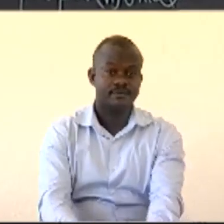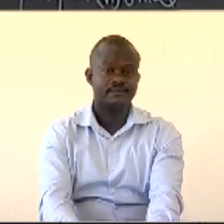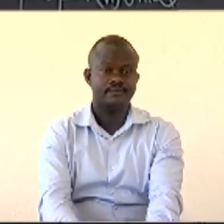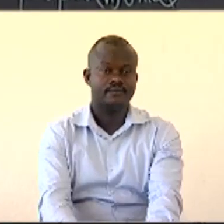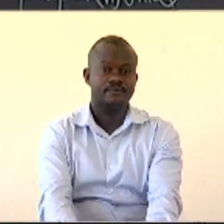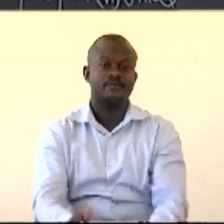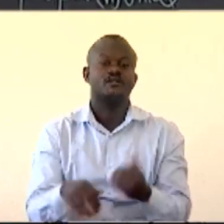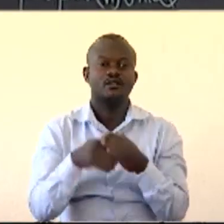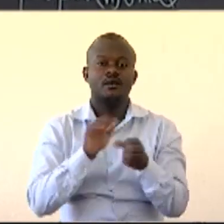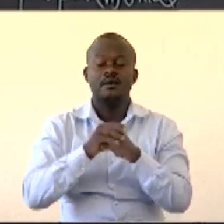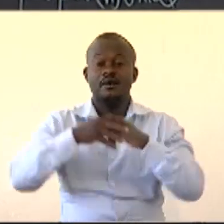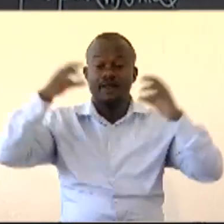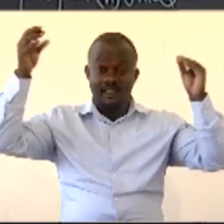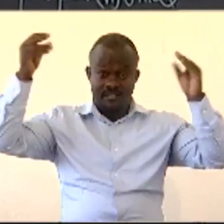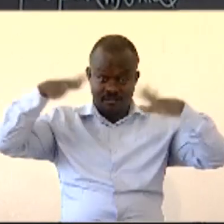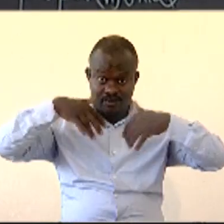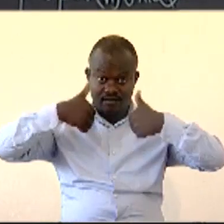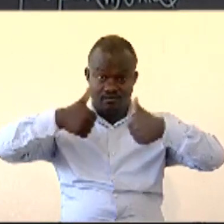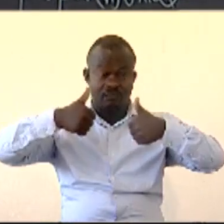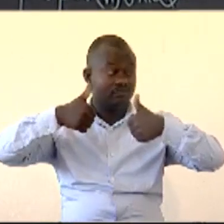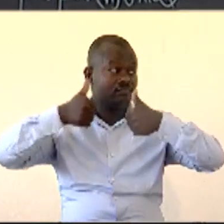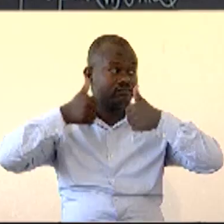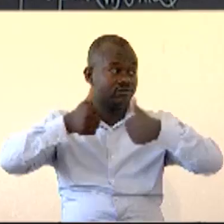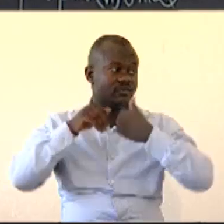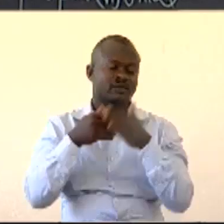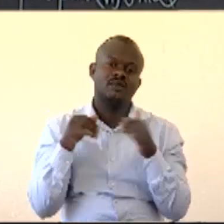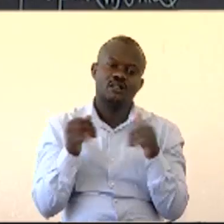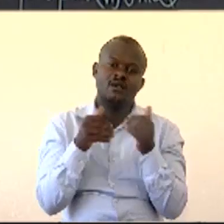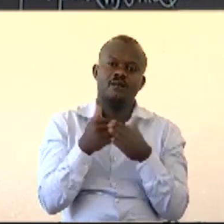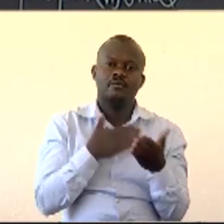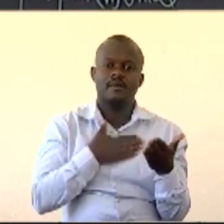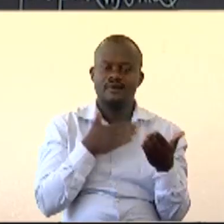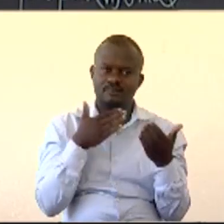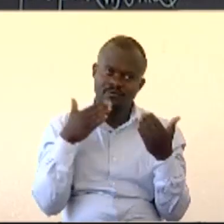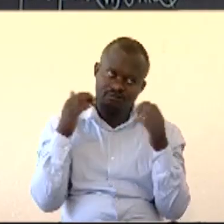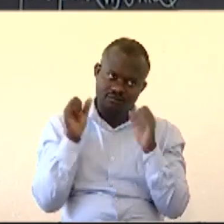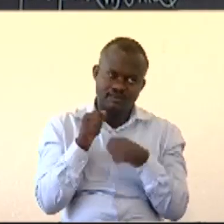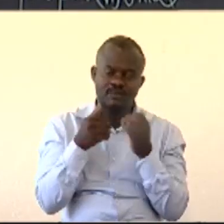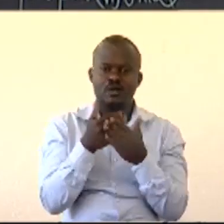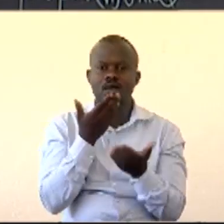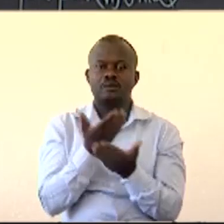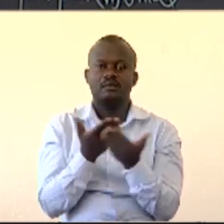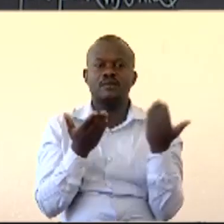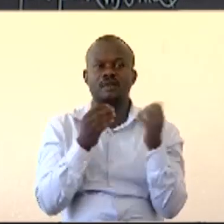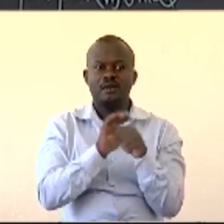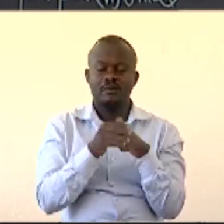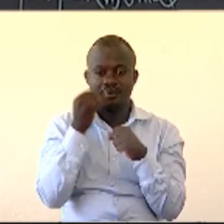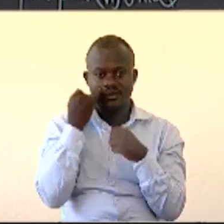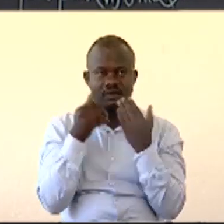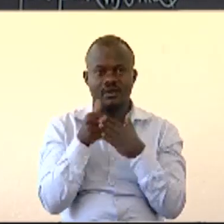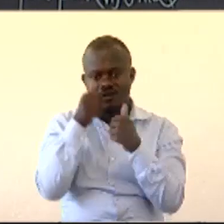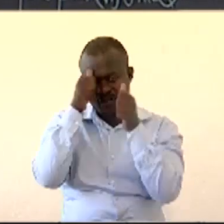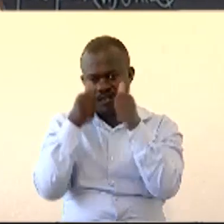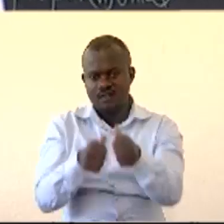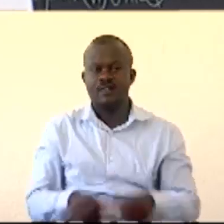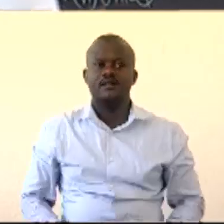make myself clear to you? I'm trying my best. So please make sure you are following.